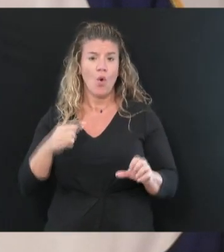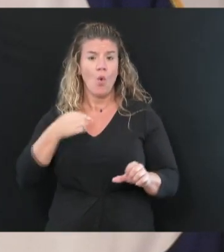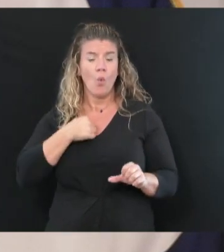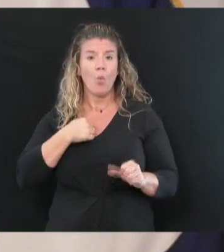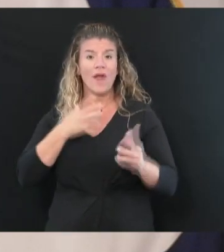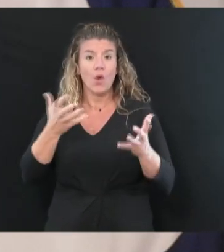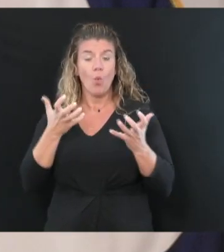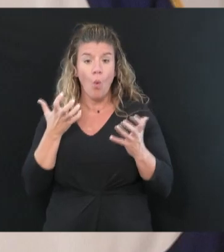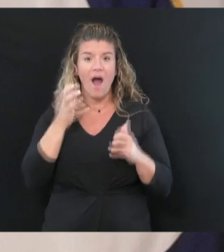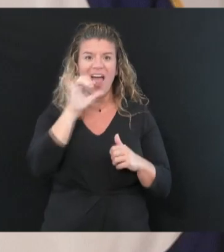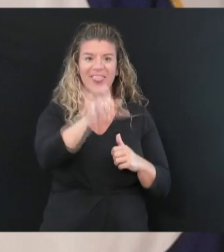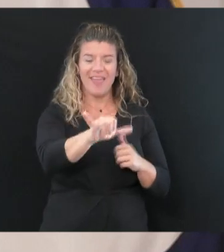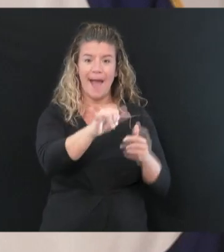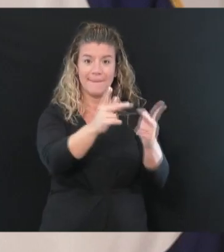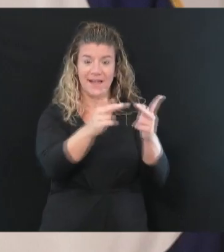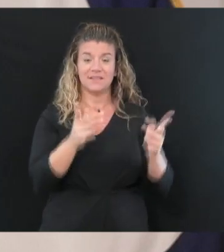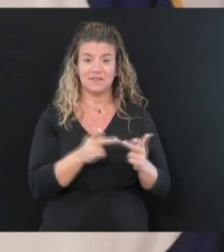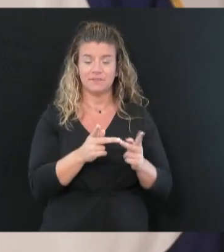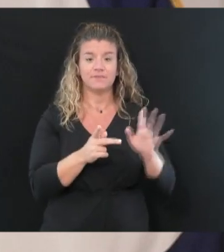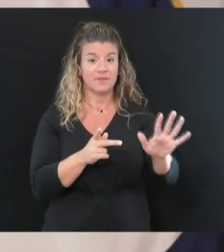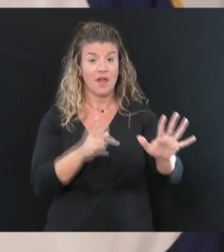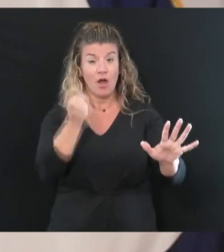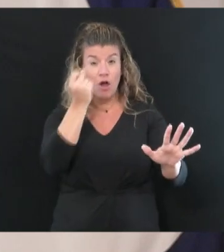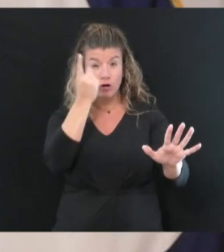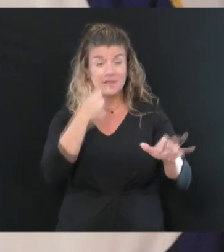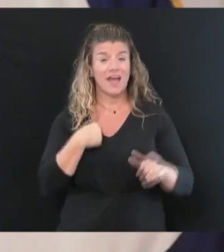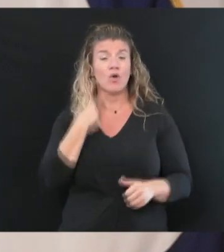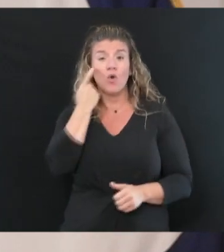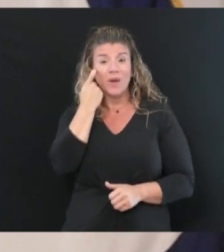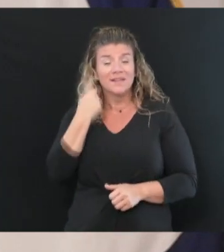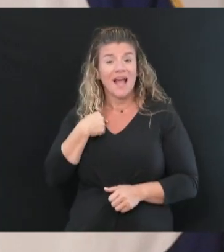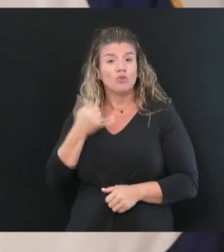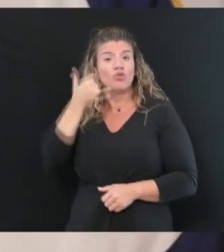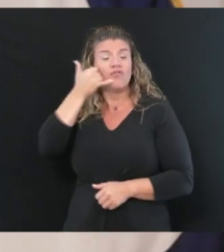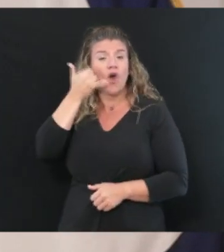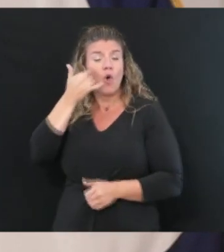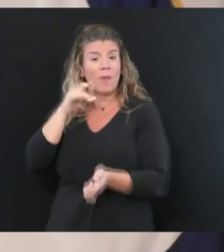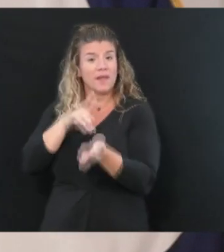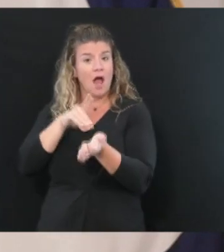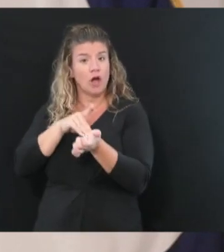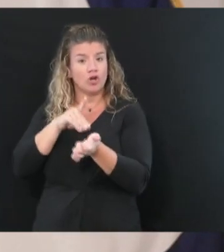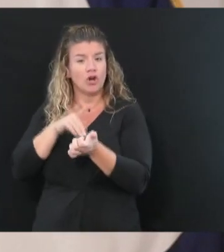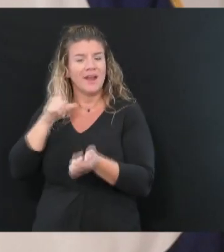setting to be. I was on the phone with a doctor that was the head of a